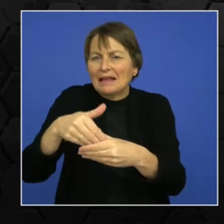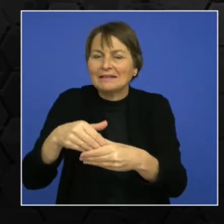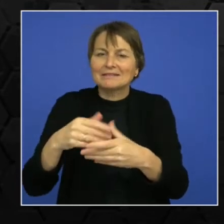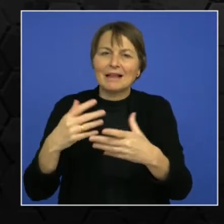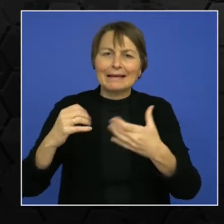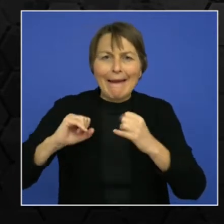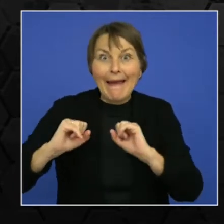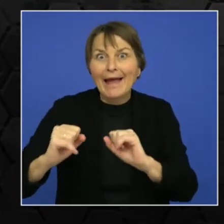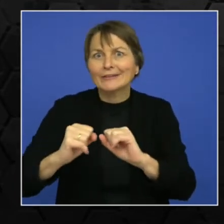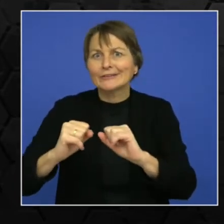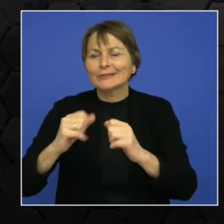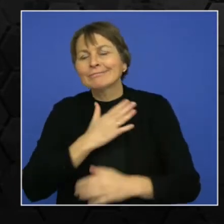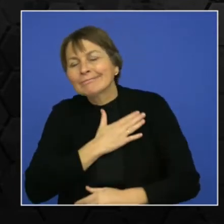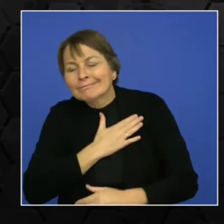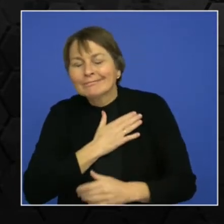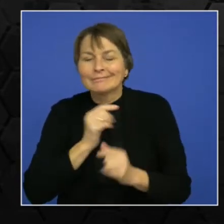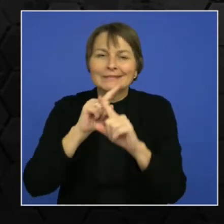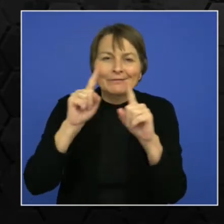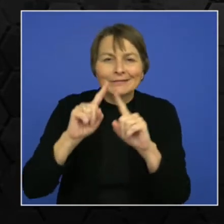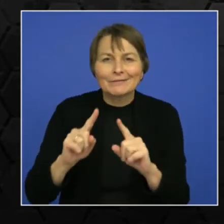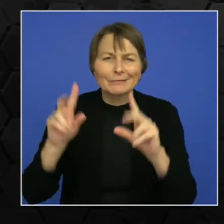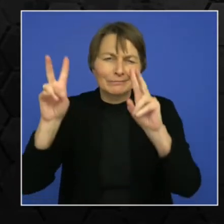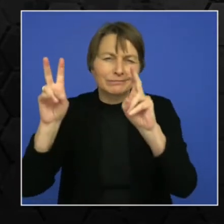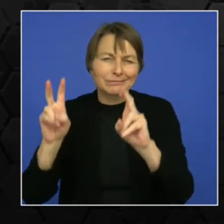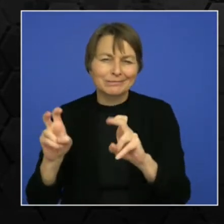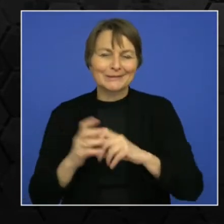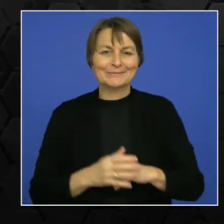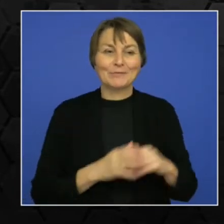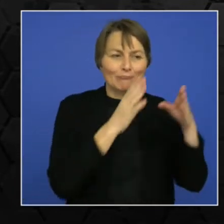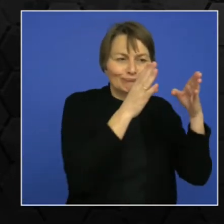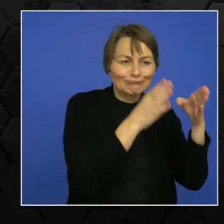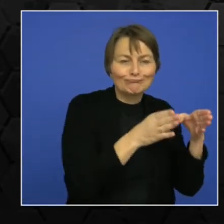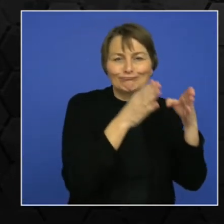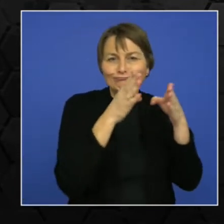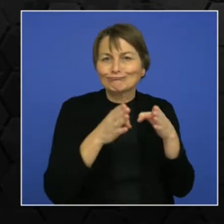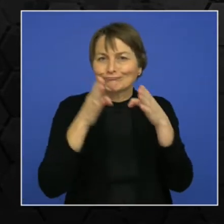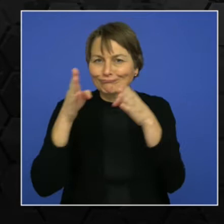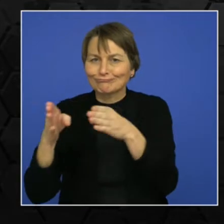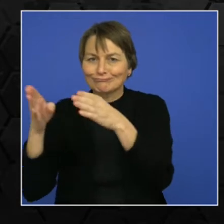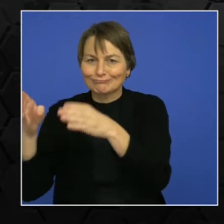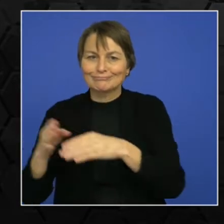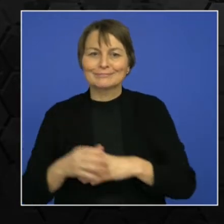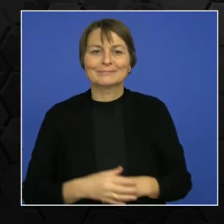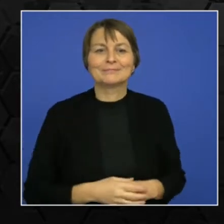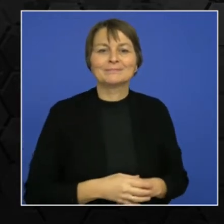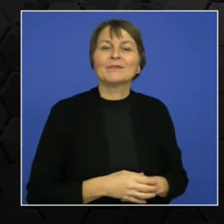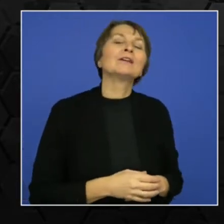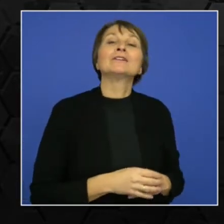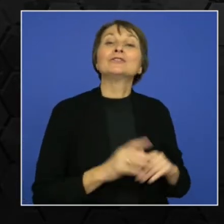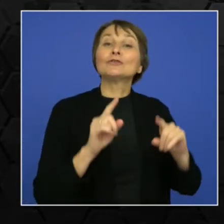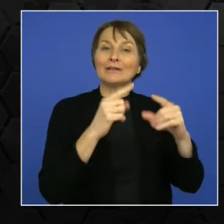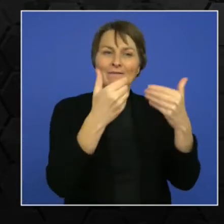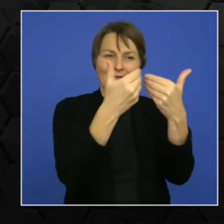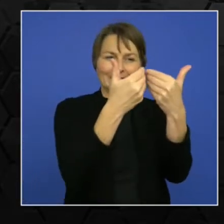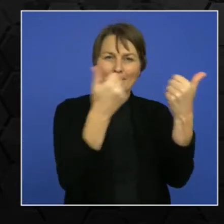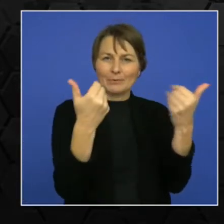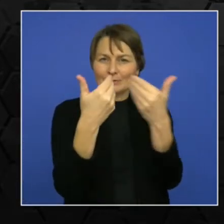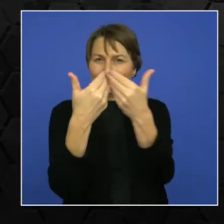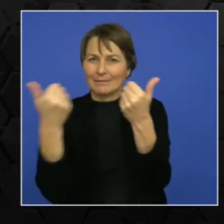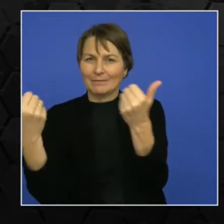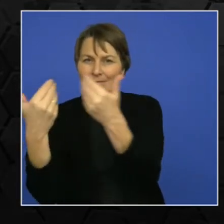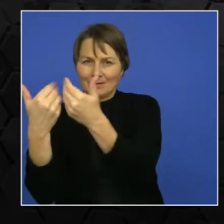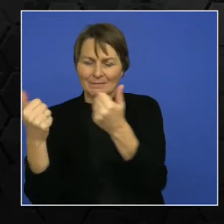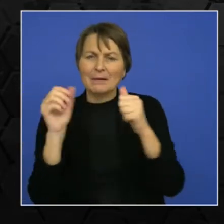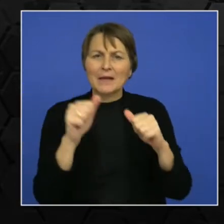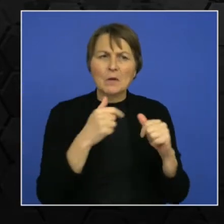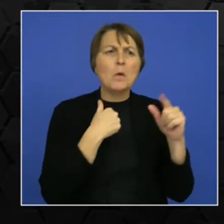which is the ID. So we like we want the date, which is 1894, in a separate column, so that we can sort it out like based on different